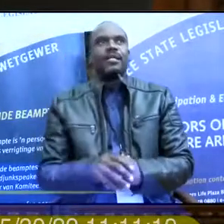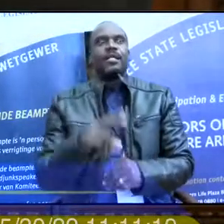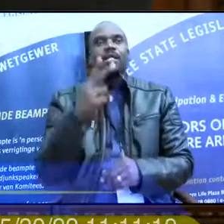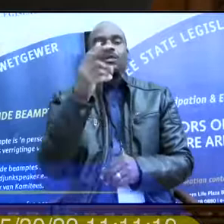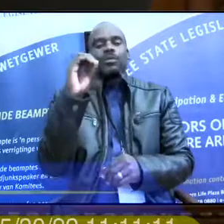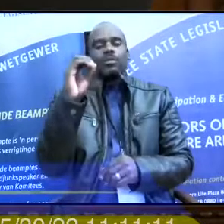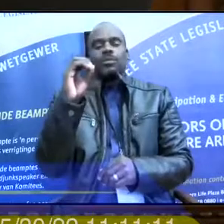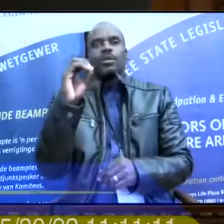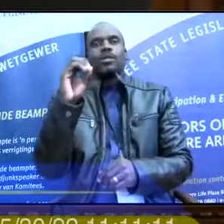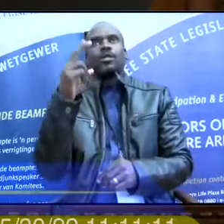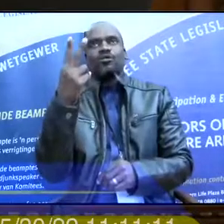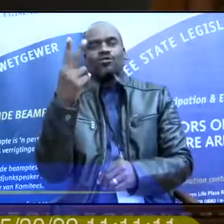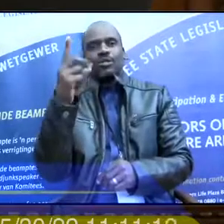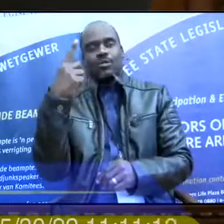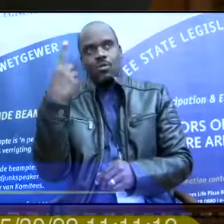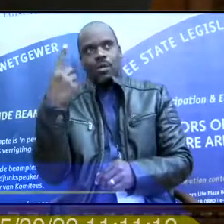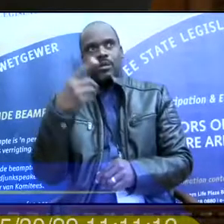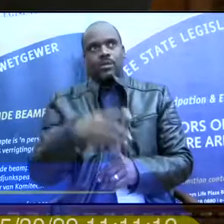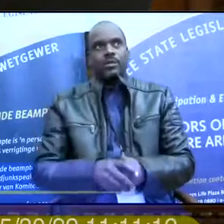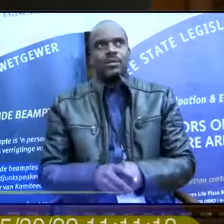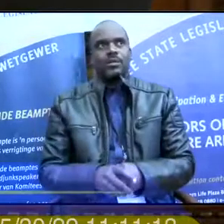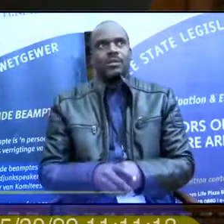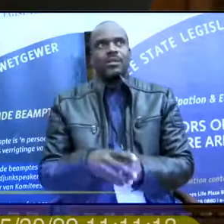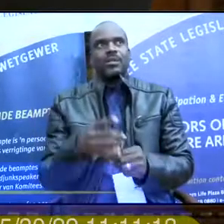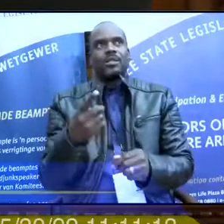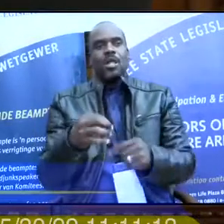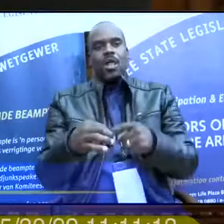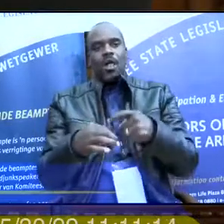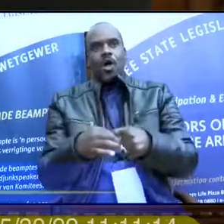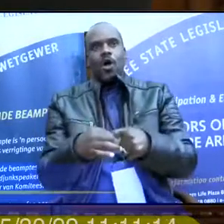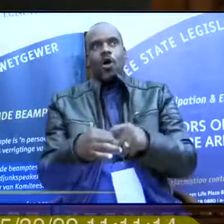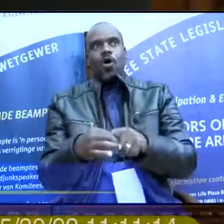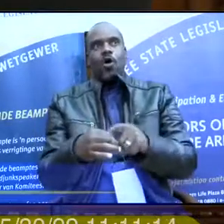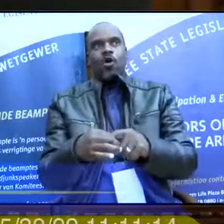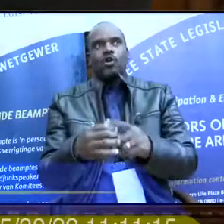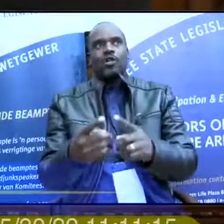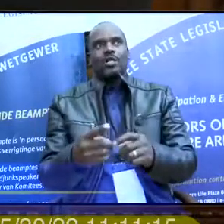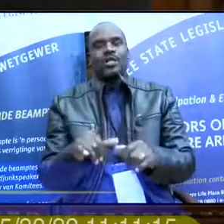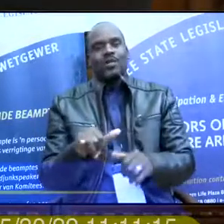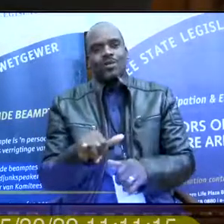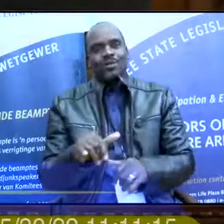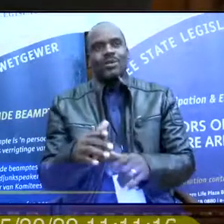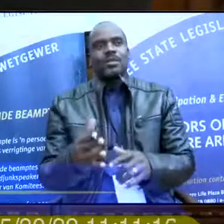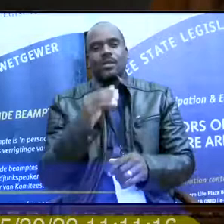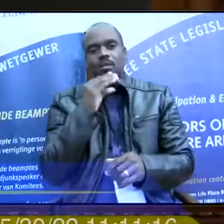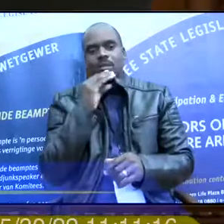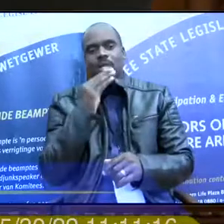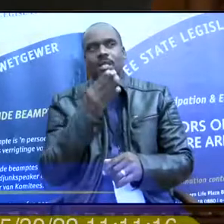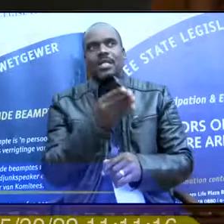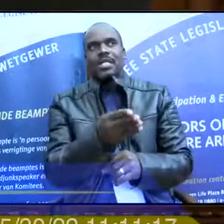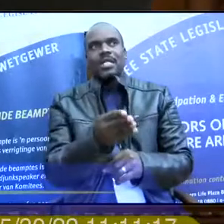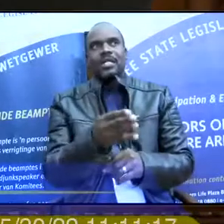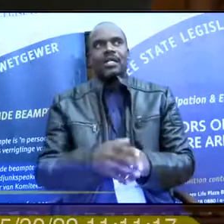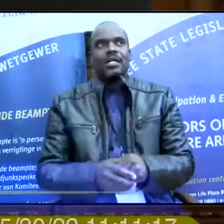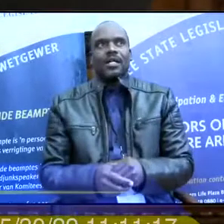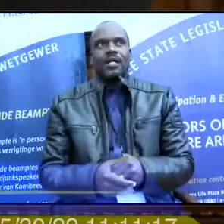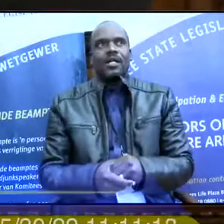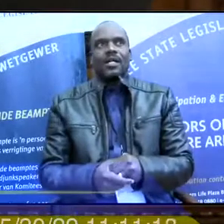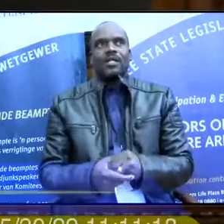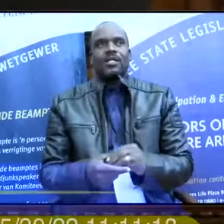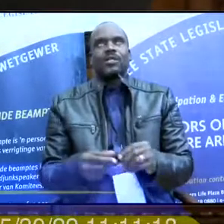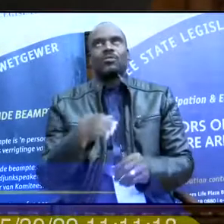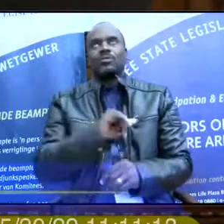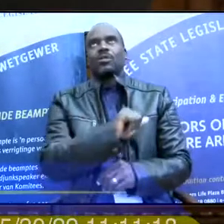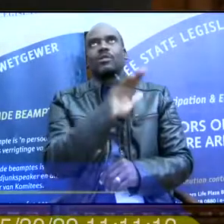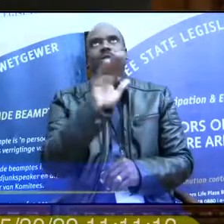34.4 in the second quarter of 2021 which was the highest unemployment rate recorded for south africa since the